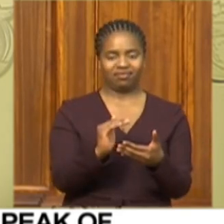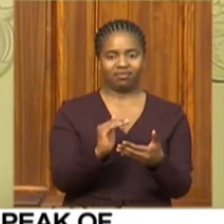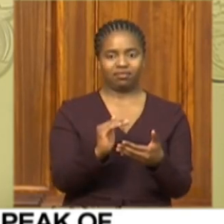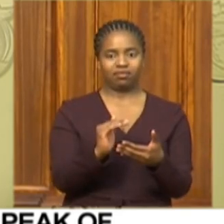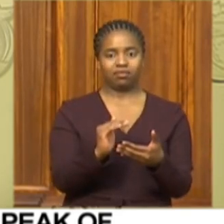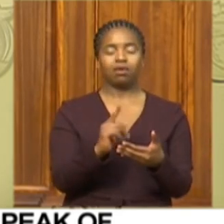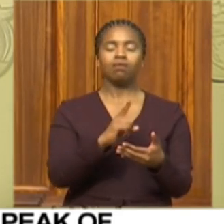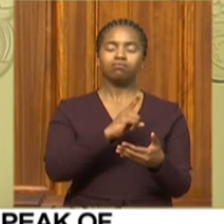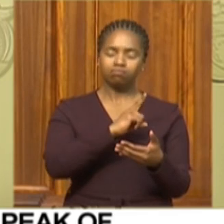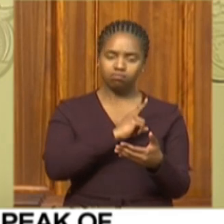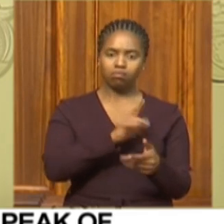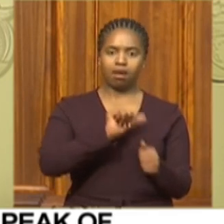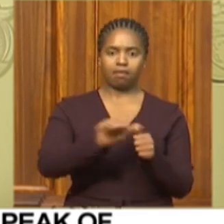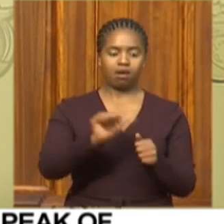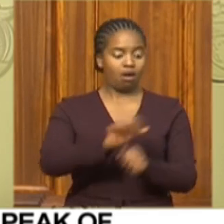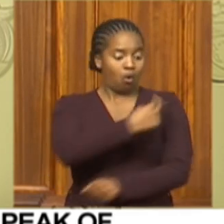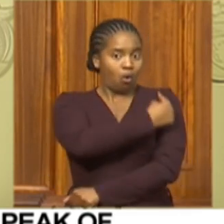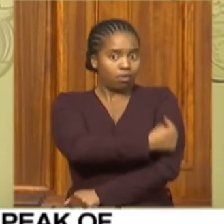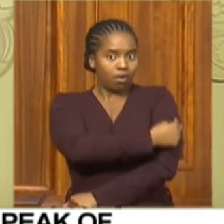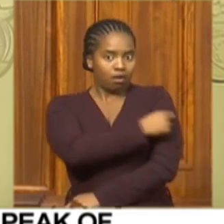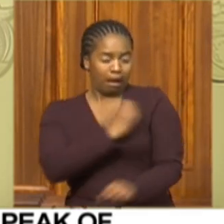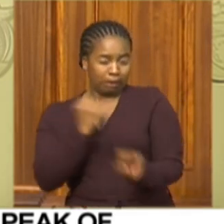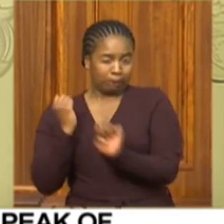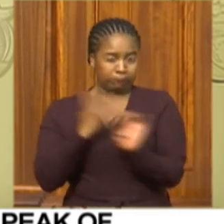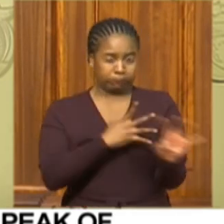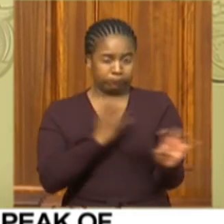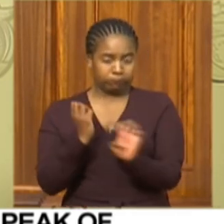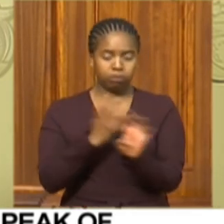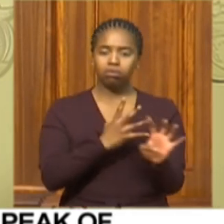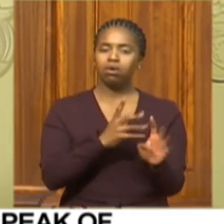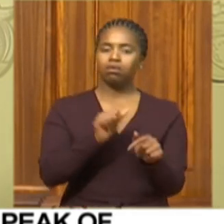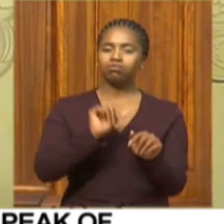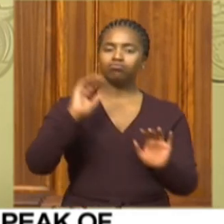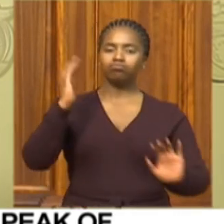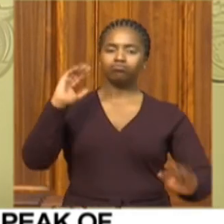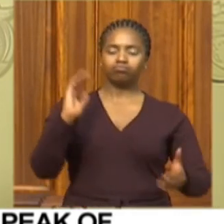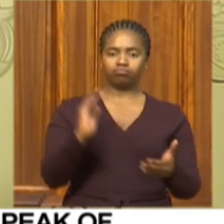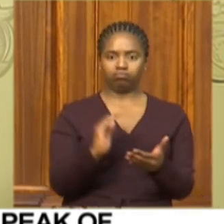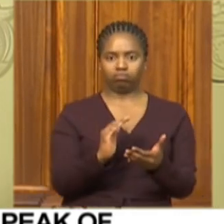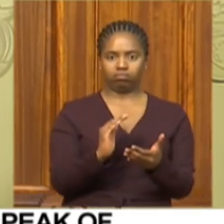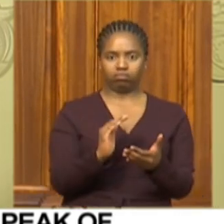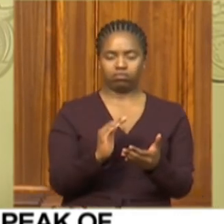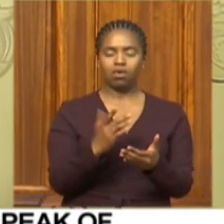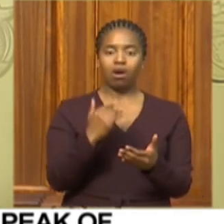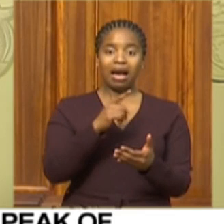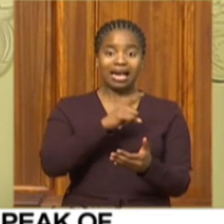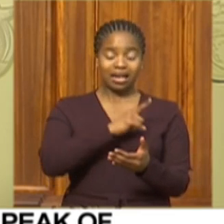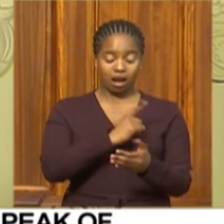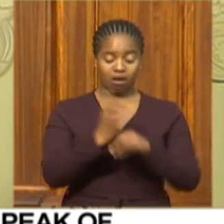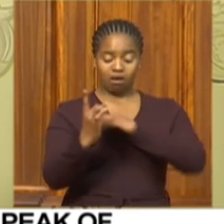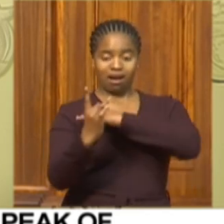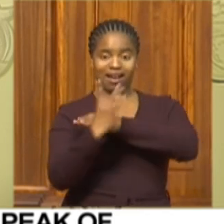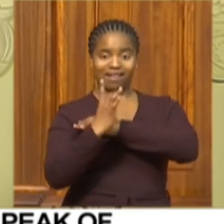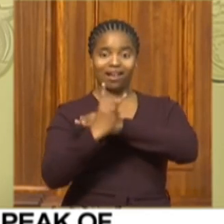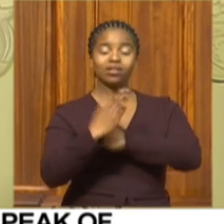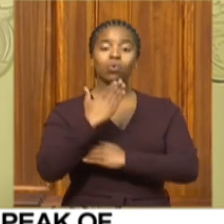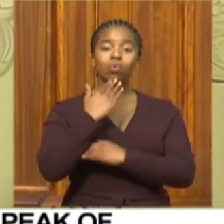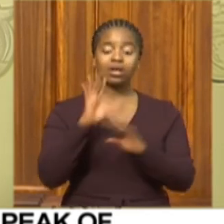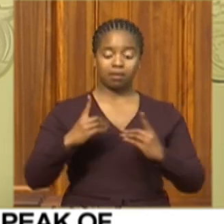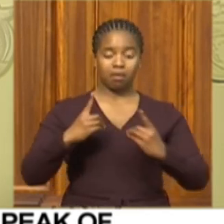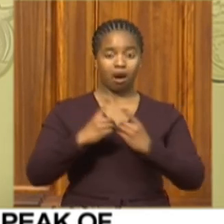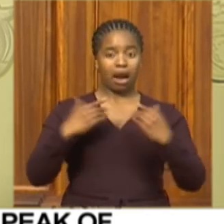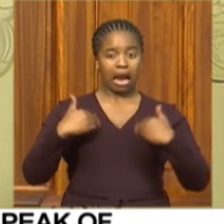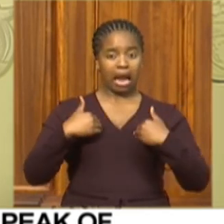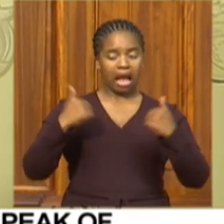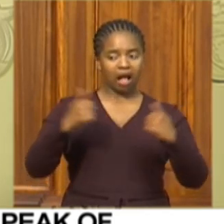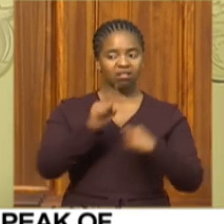relieved much of the pressure on our health system, and guided by the advice of our health